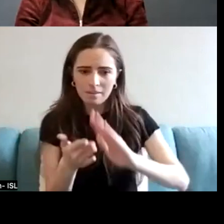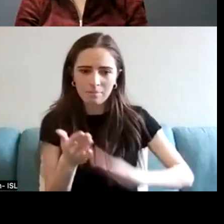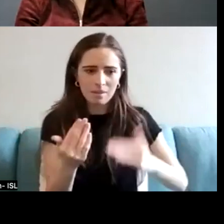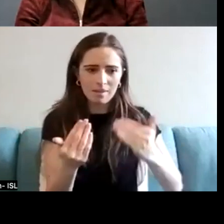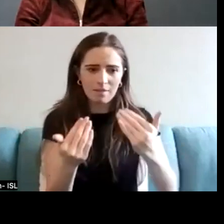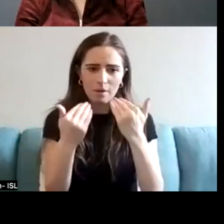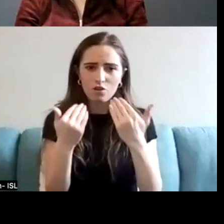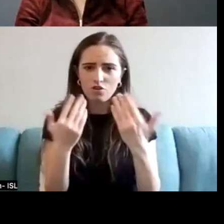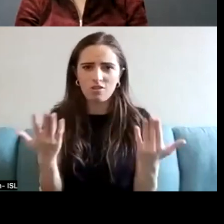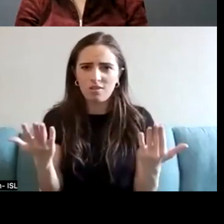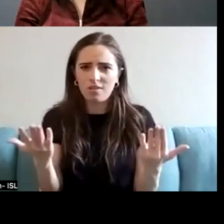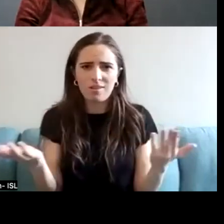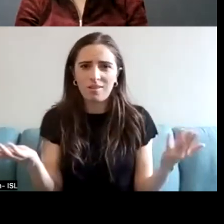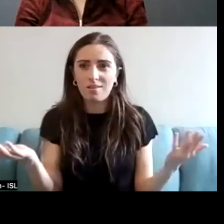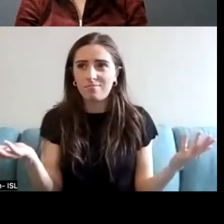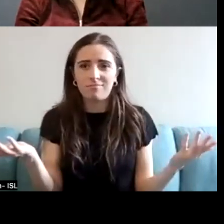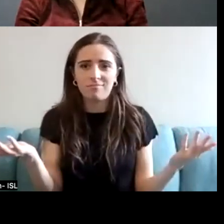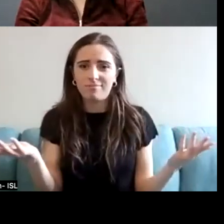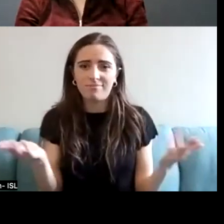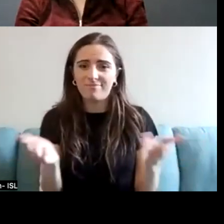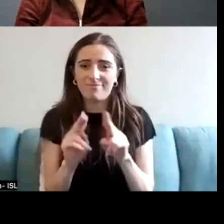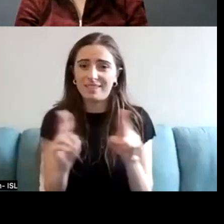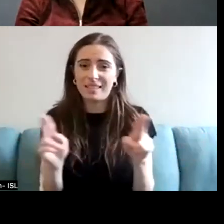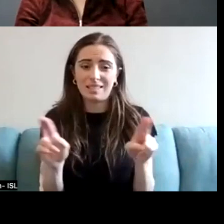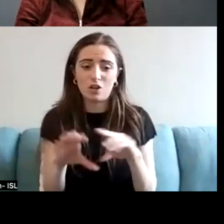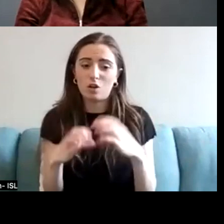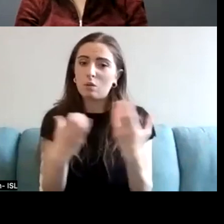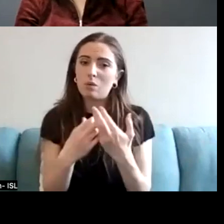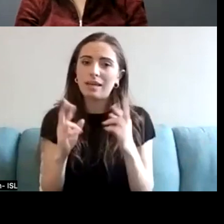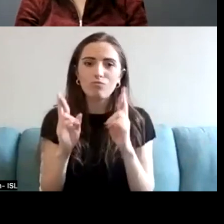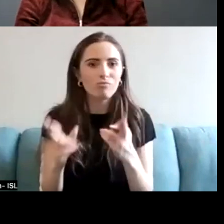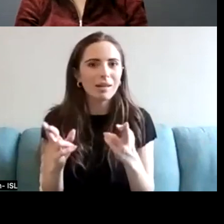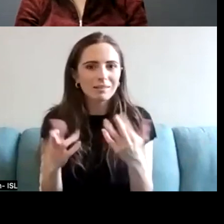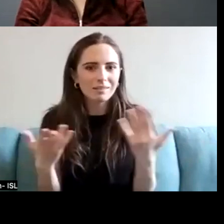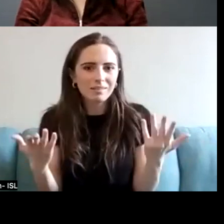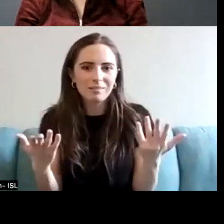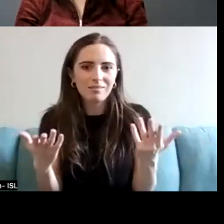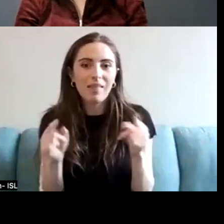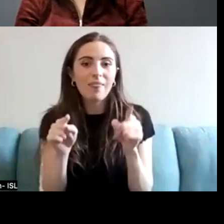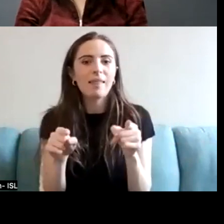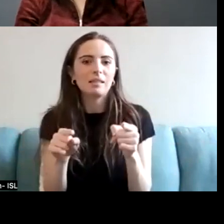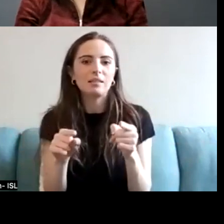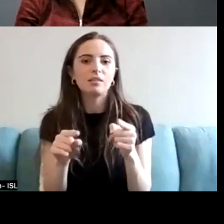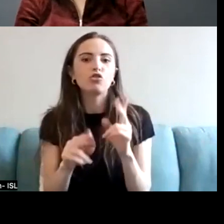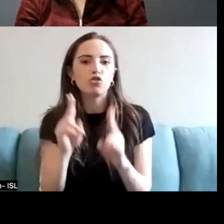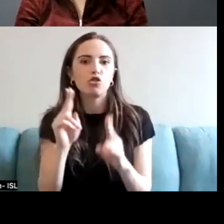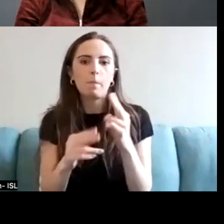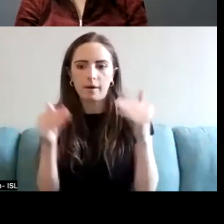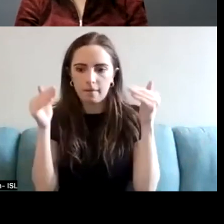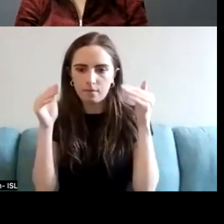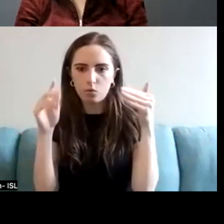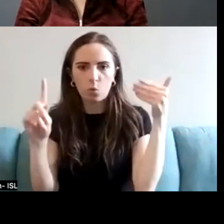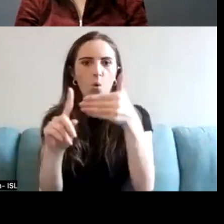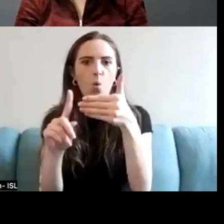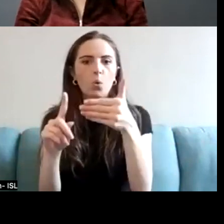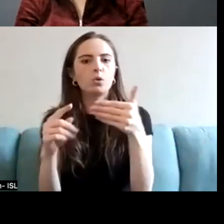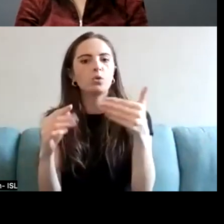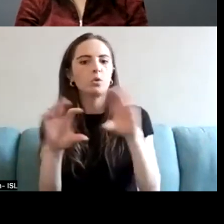your audience that can't read the text, it's not communicating properly. And that's, you know, that should be your full goal at the end of